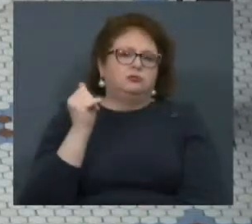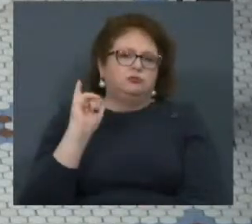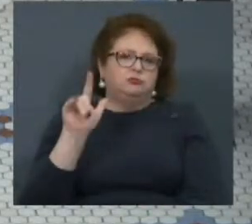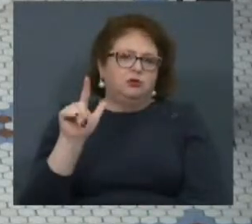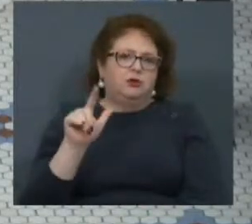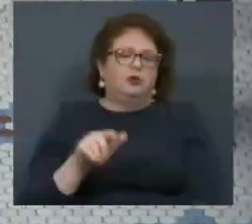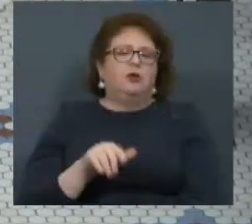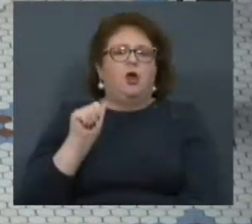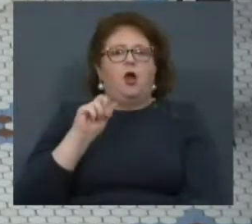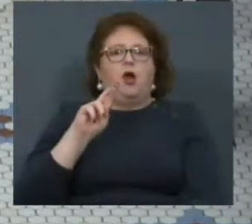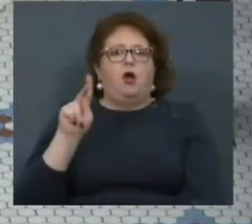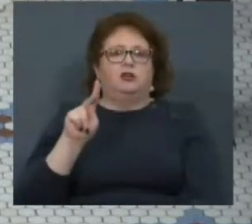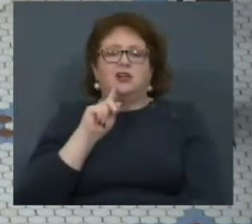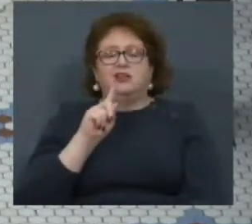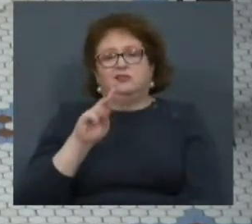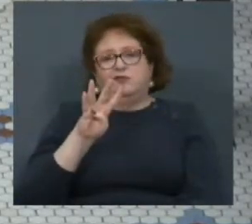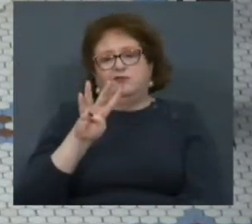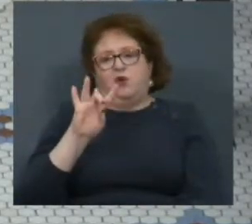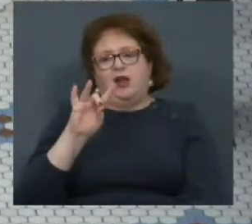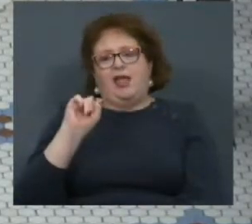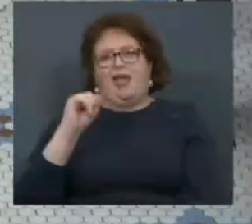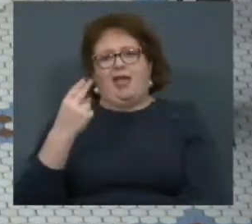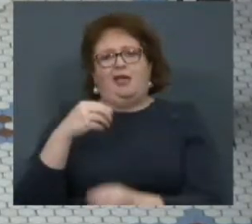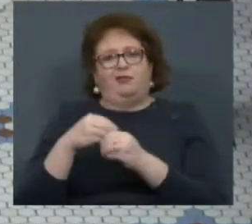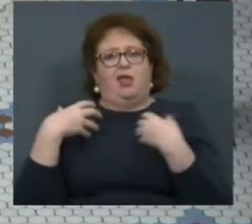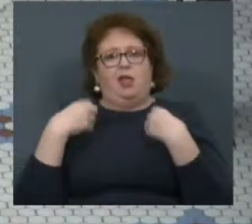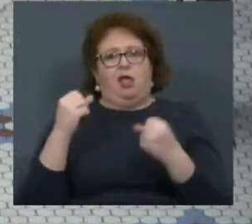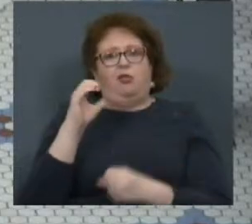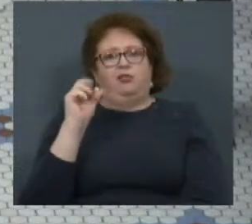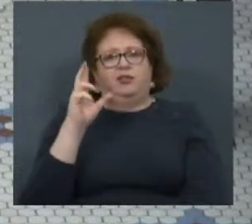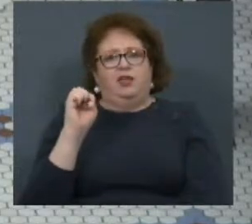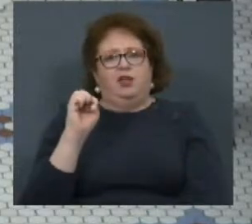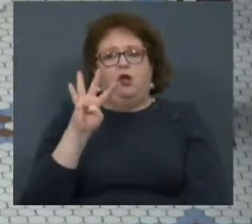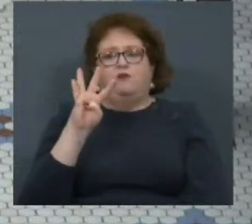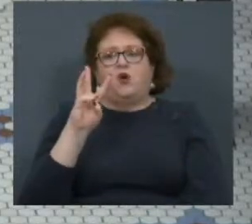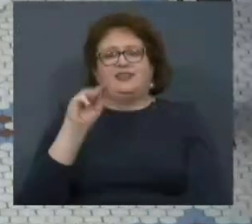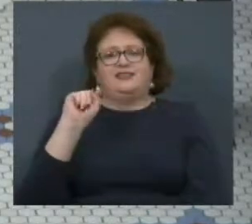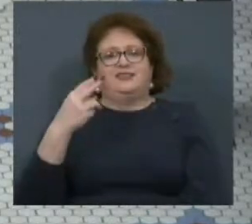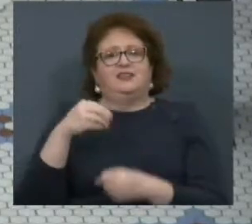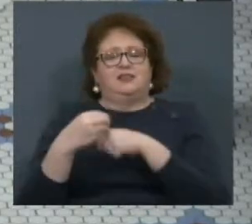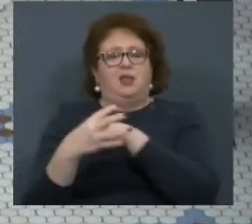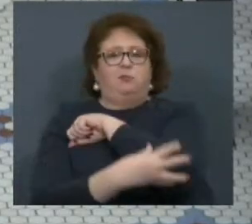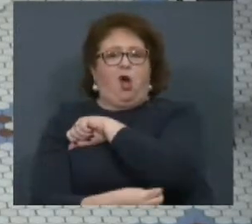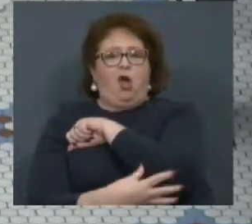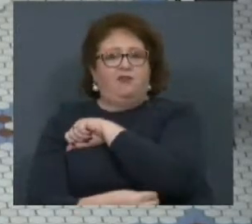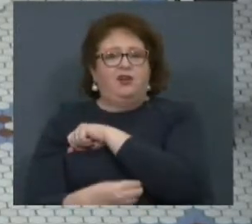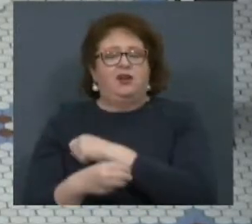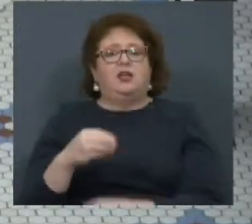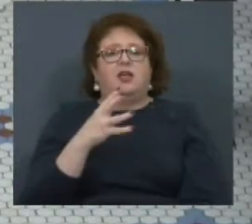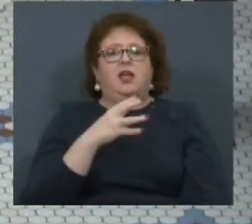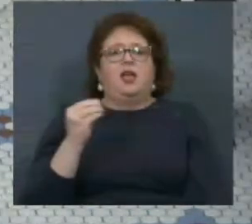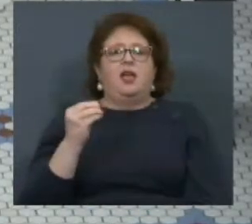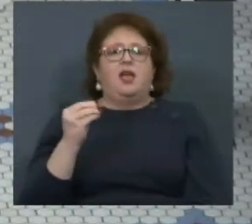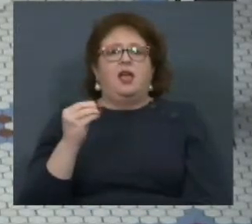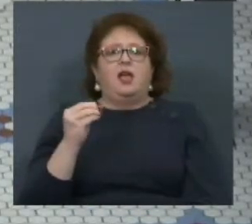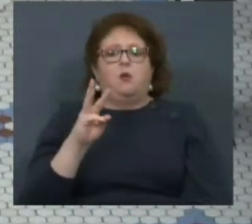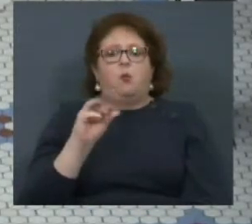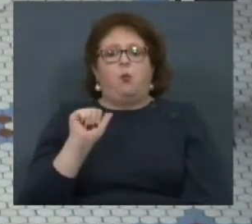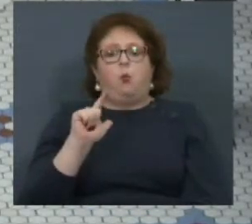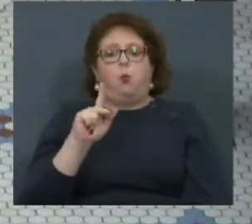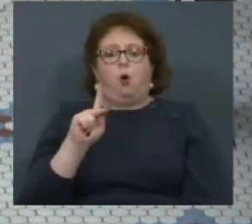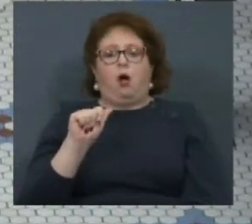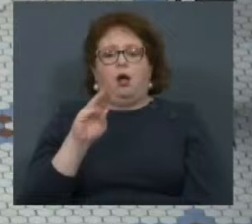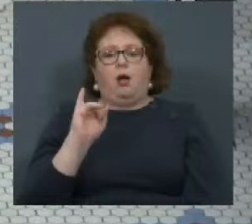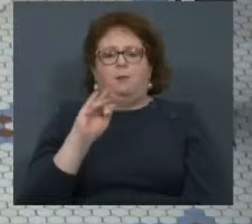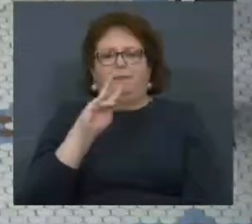consistently ranks 48th in healthcare, 46th in poverty, and struggles with some of the worst walkability in this nation. For years,